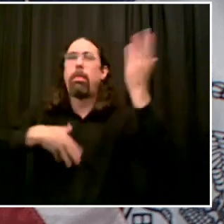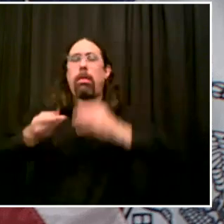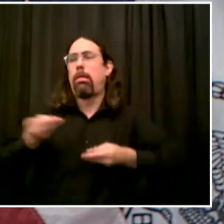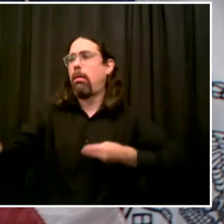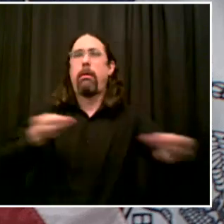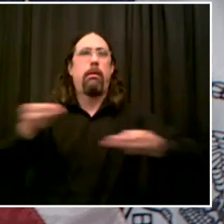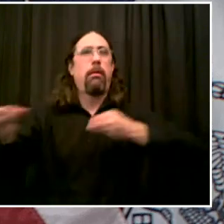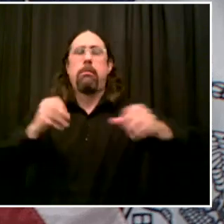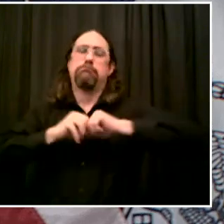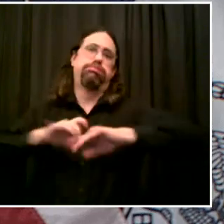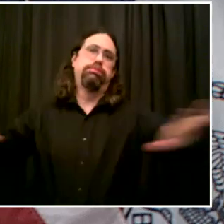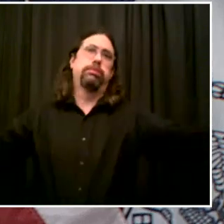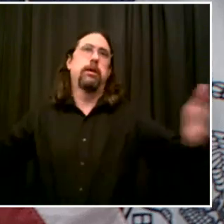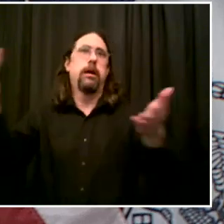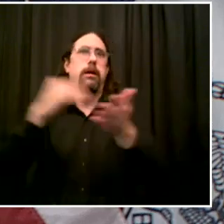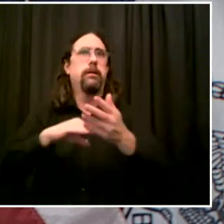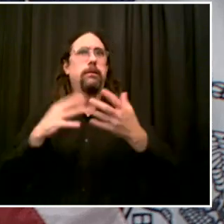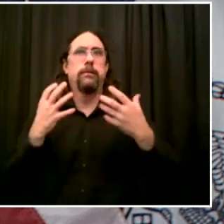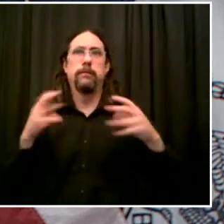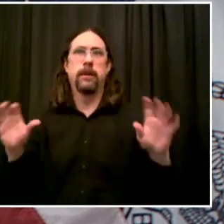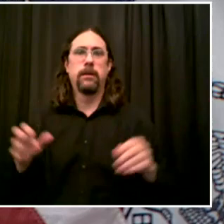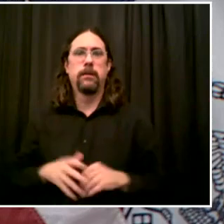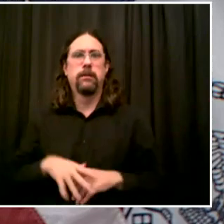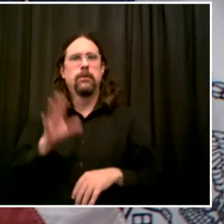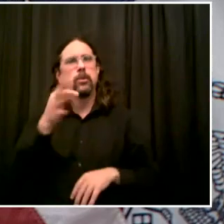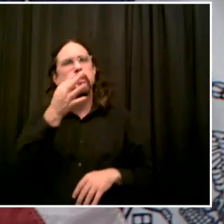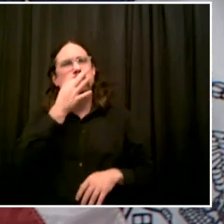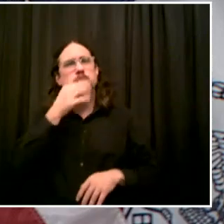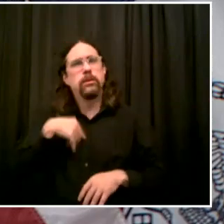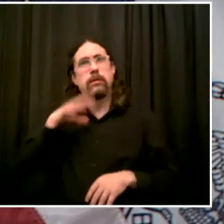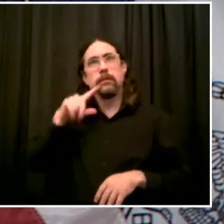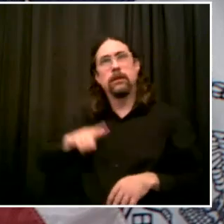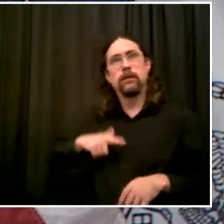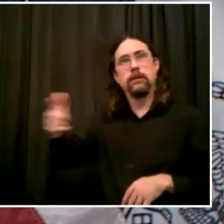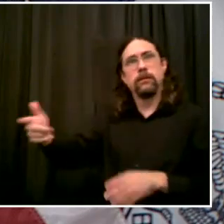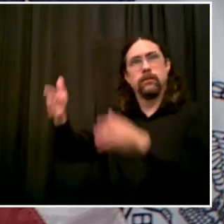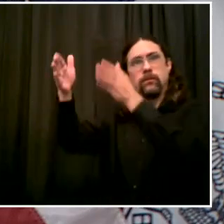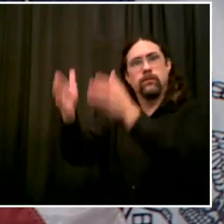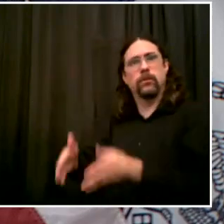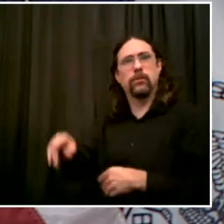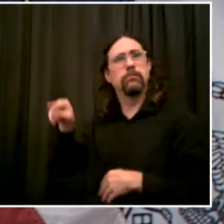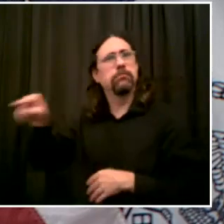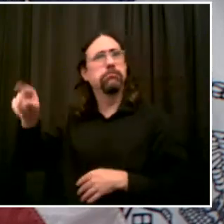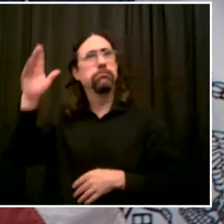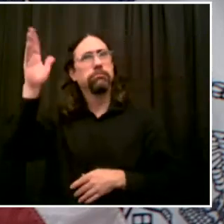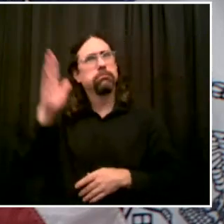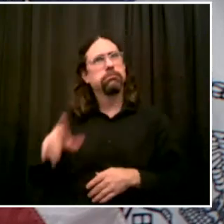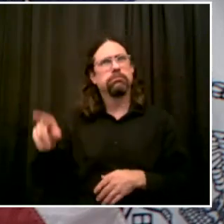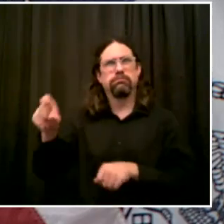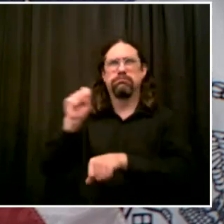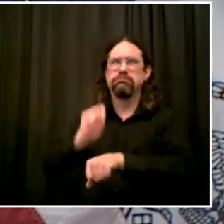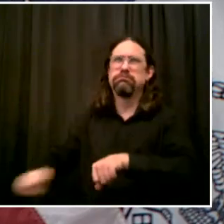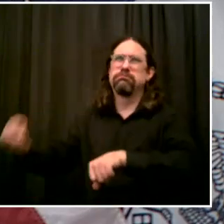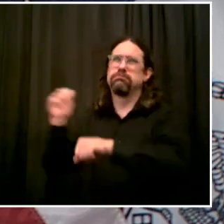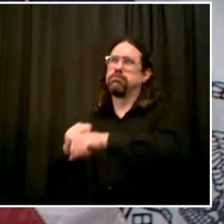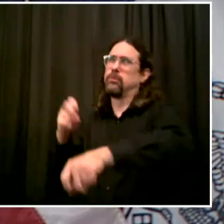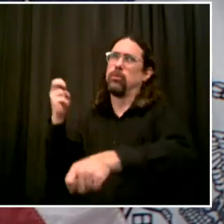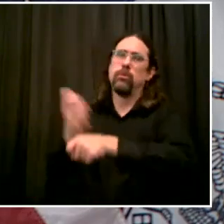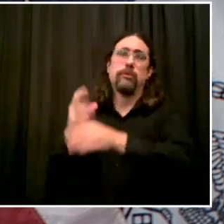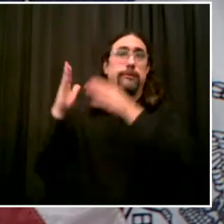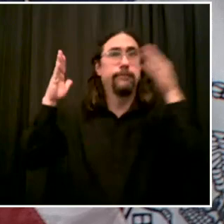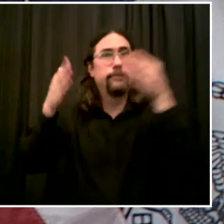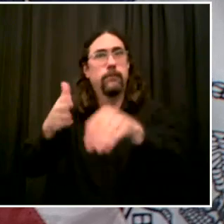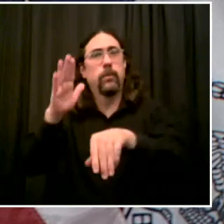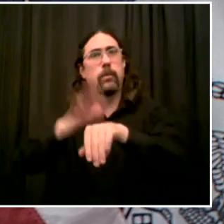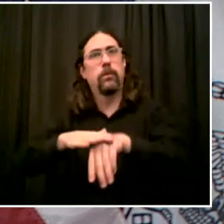among the least fortunate New Yorkers, our homeless New Yorkers, and now as the Chief Equity Officer for the Test and Trace Core.